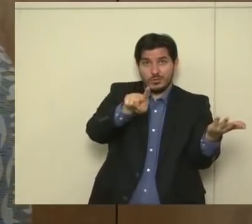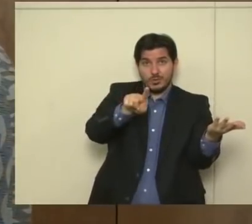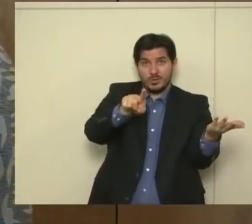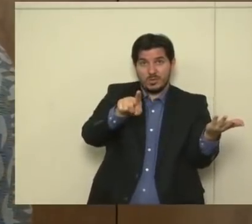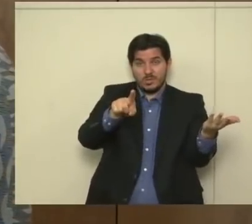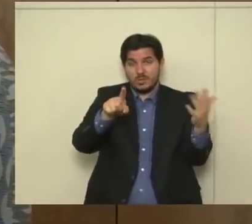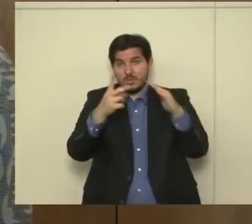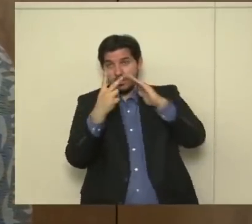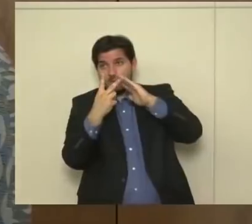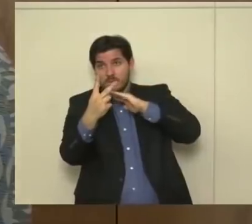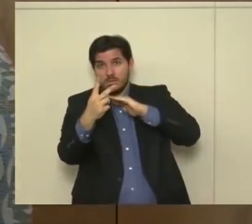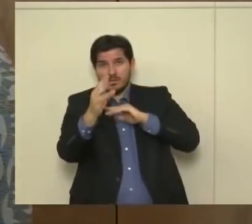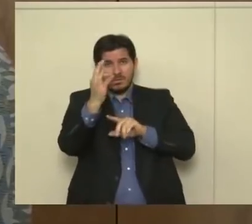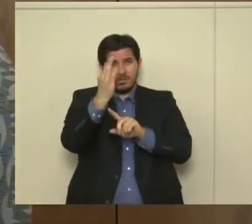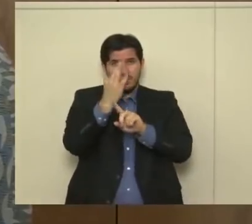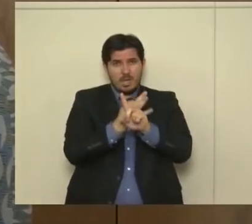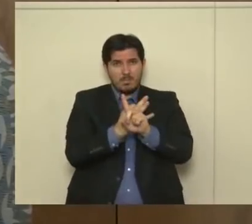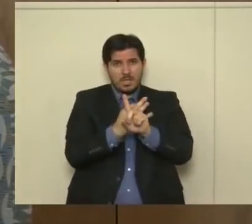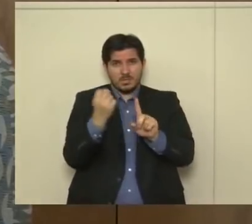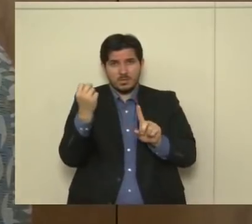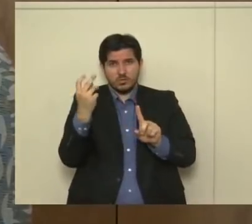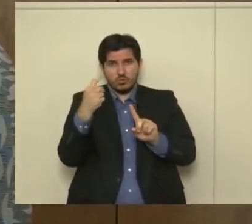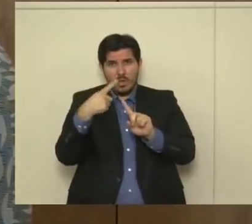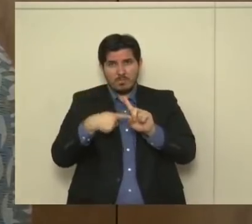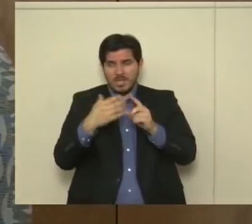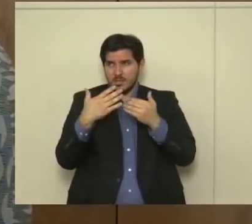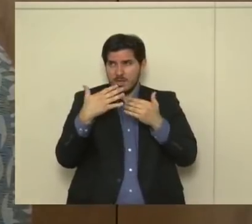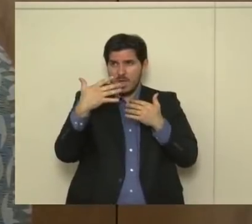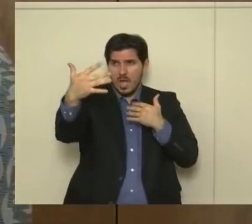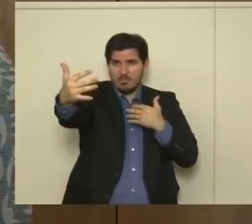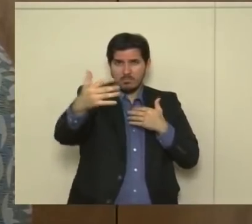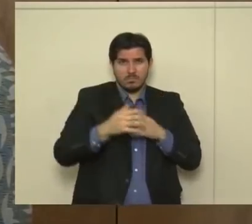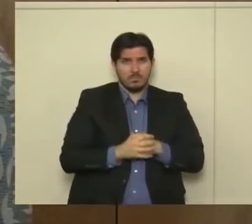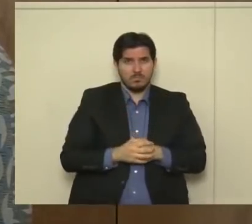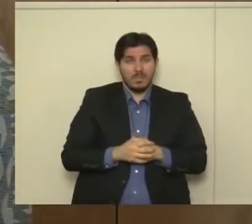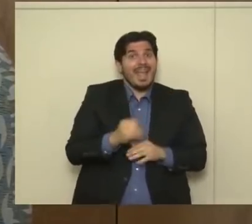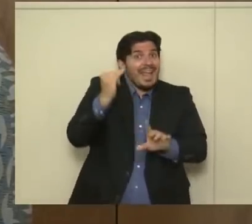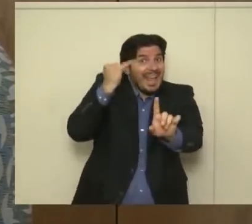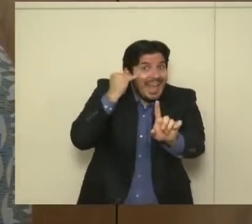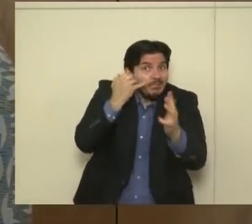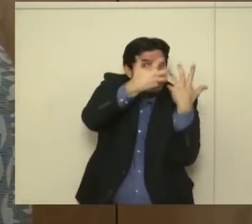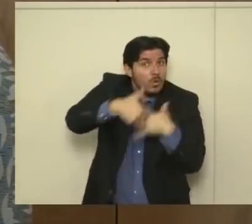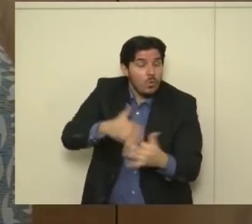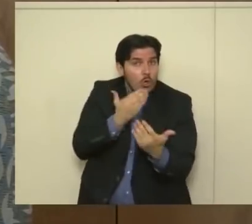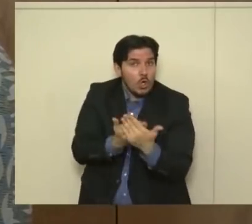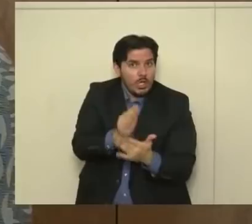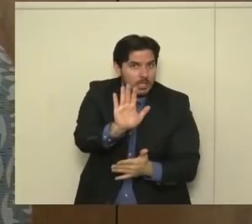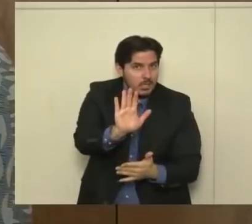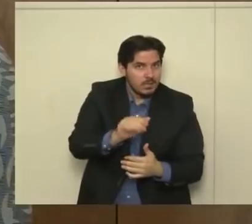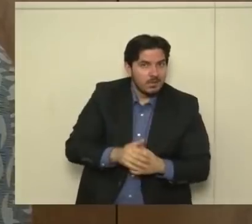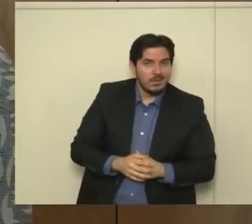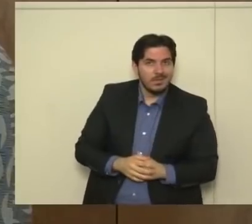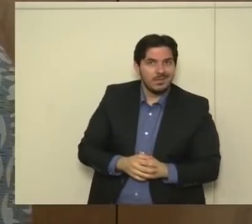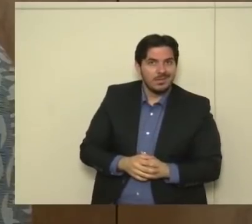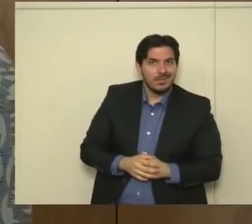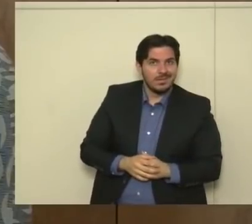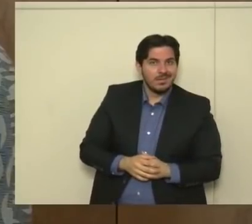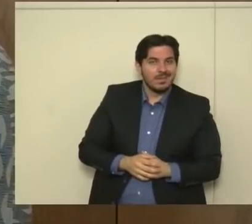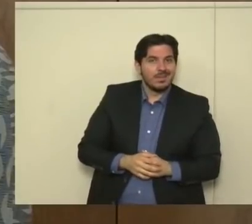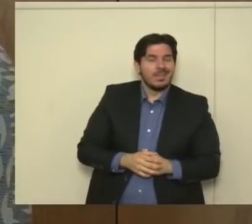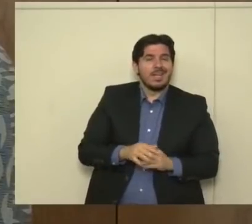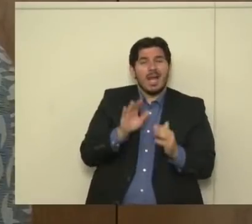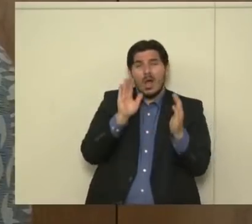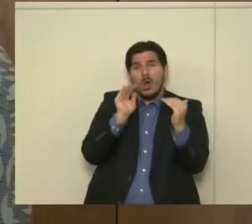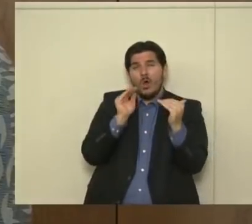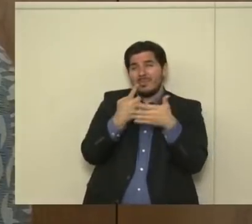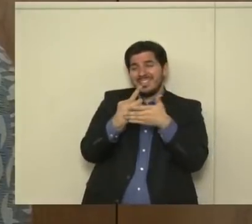we have to make those, we have to be able to pragmatically make some adjustments. So I'm hoping even by next week at the